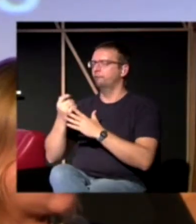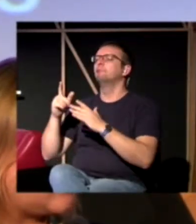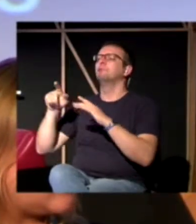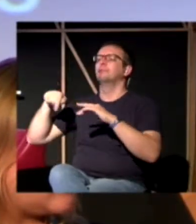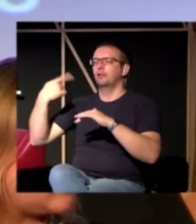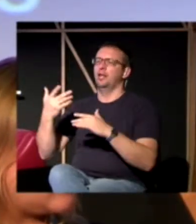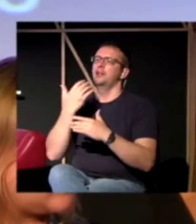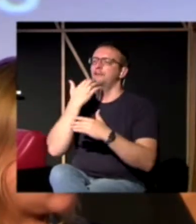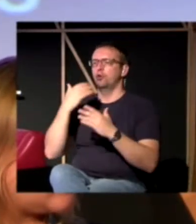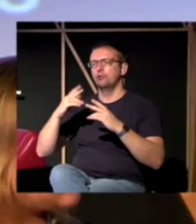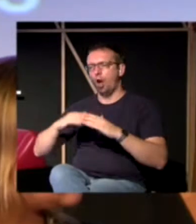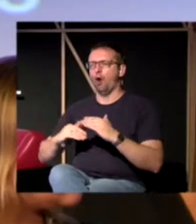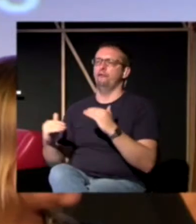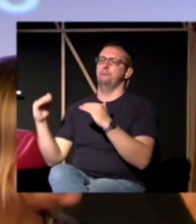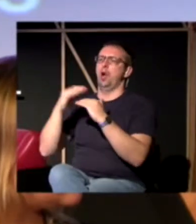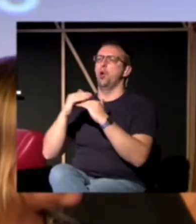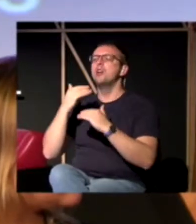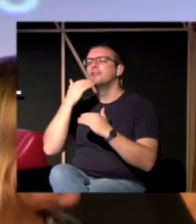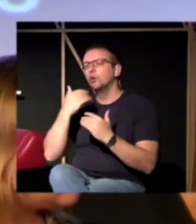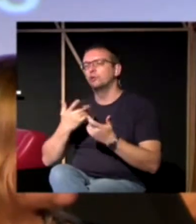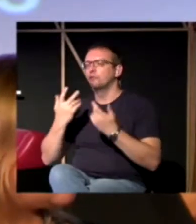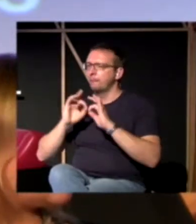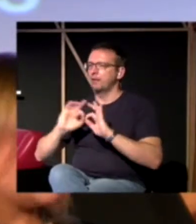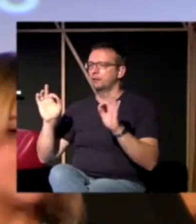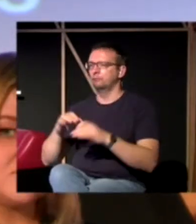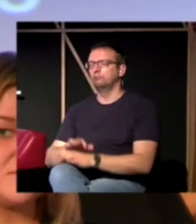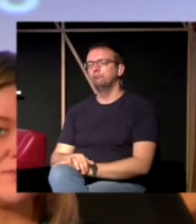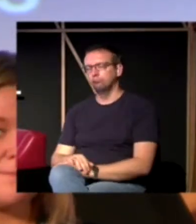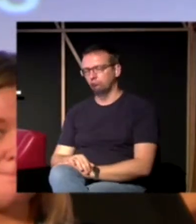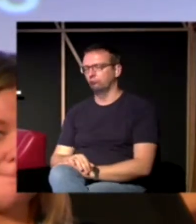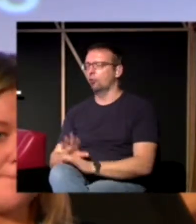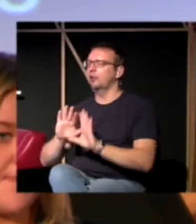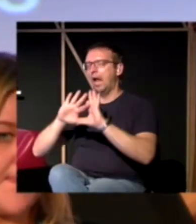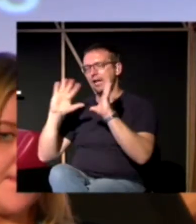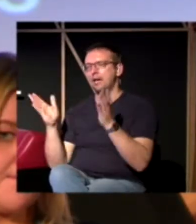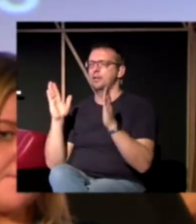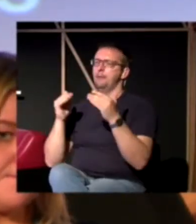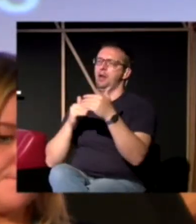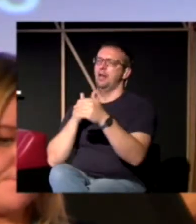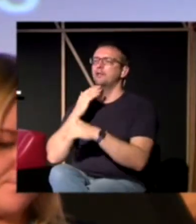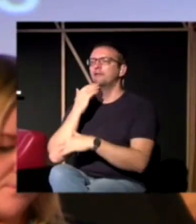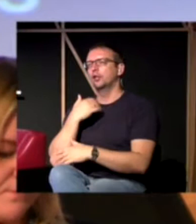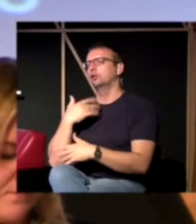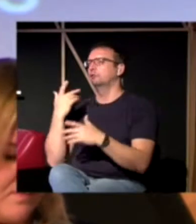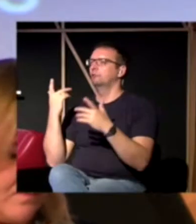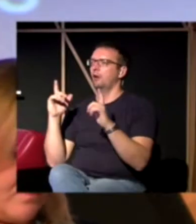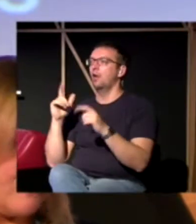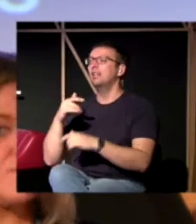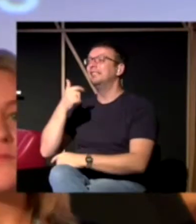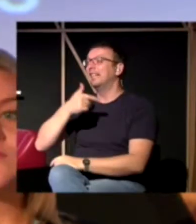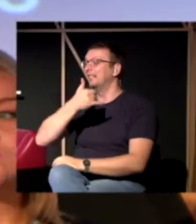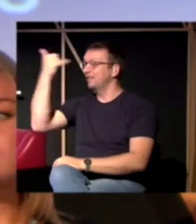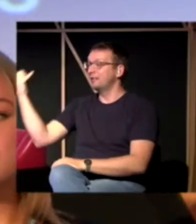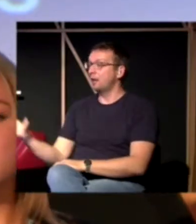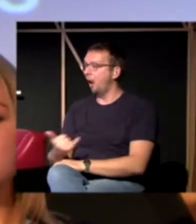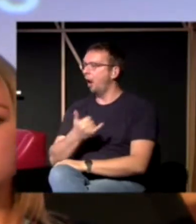even further beyond Europe in some cases also. The Cafe Week of Action is an annual initiative, and it brings together all stakeholders from across